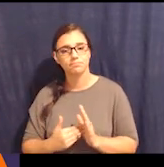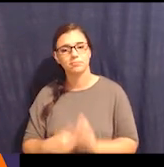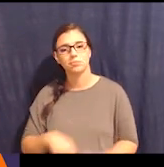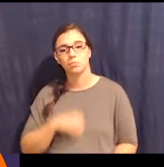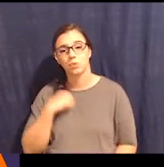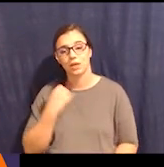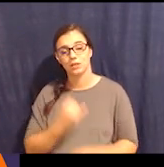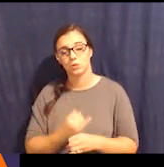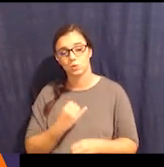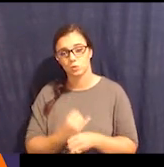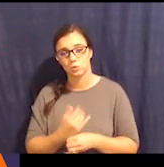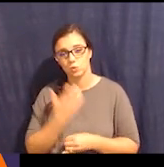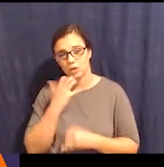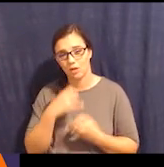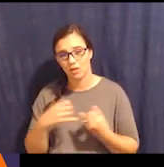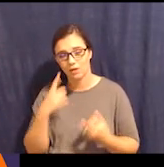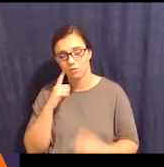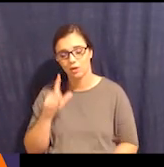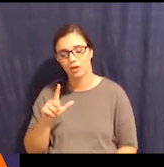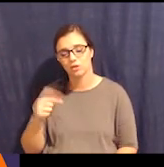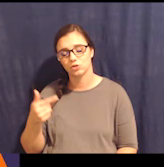LGBTQ+ community is